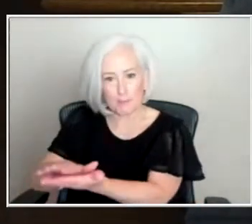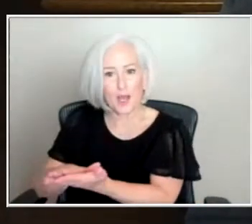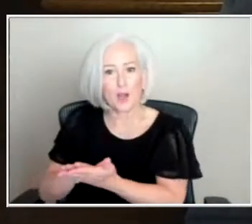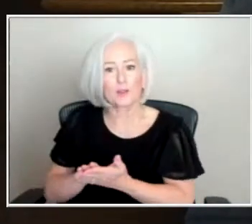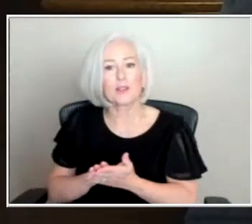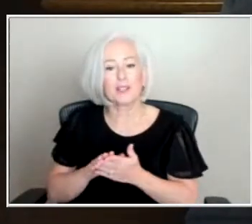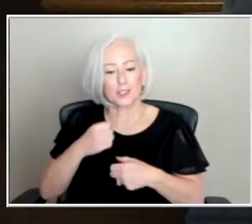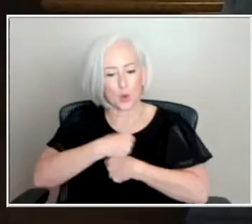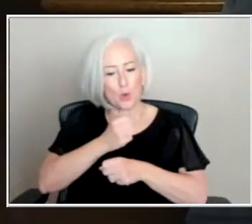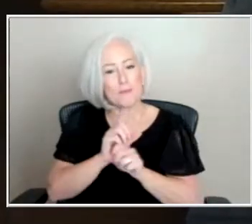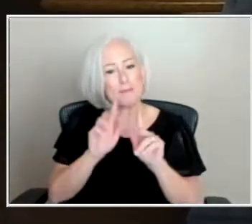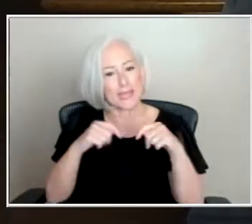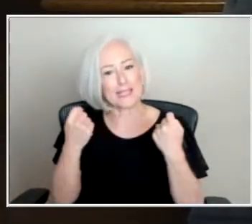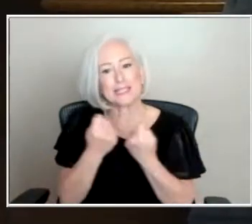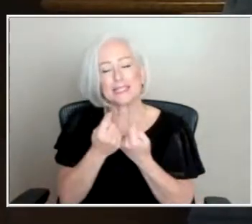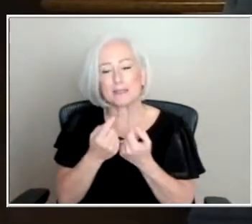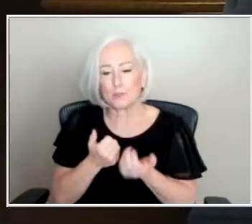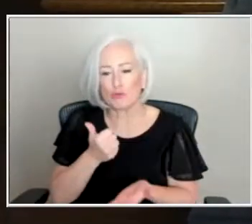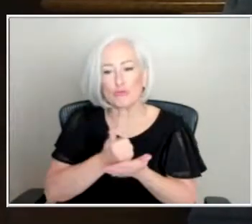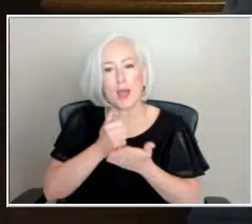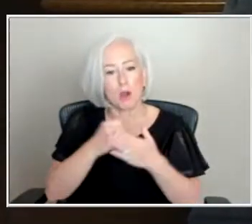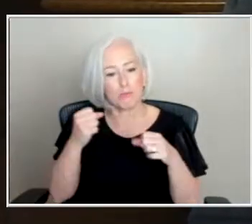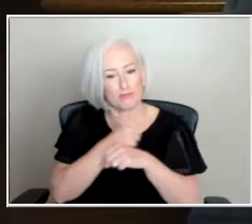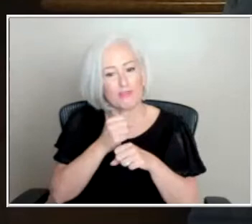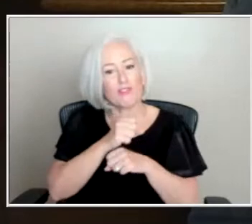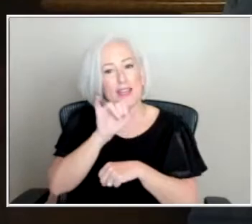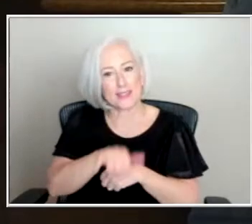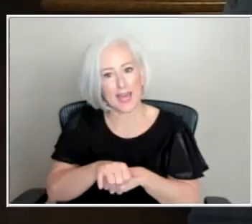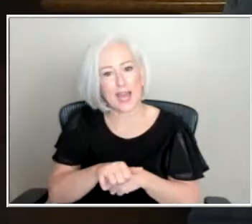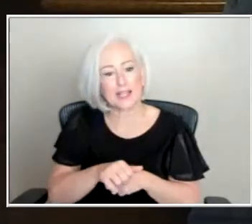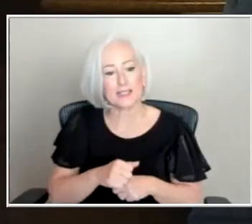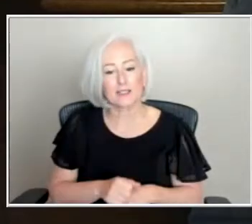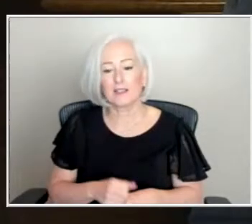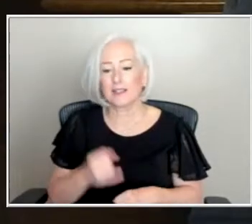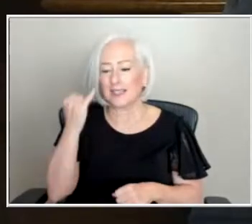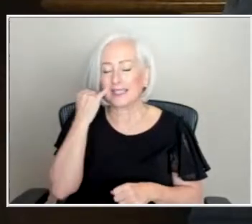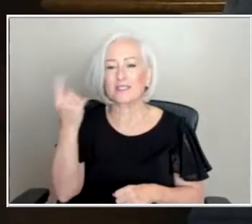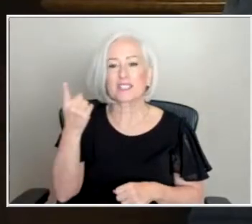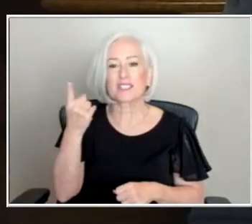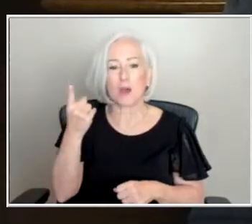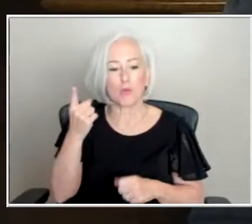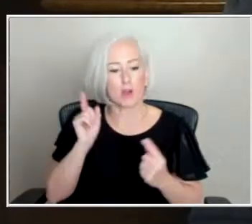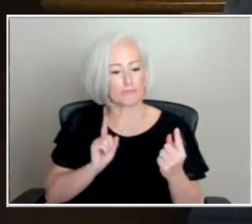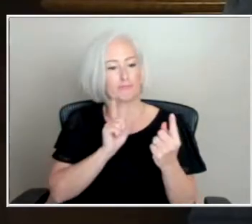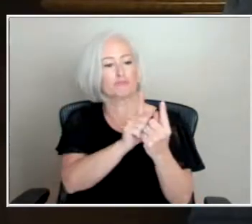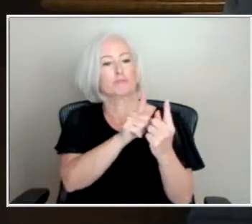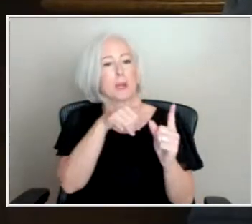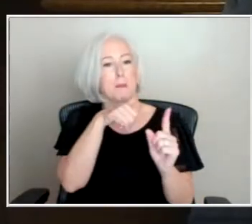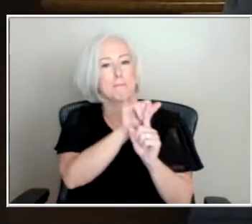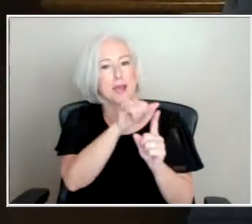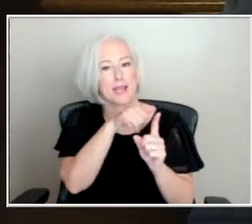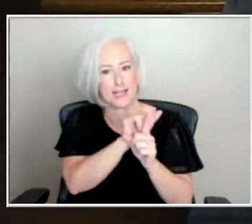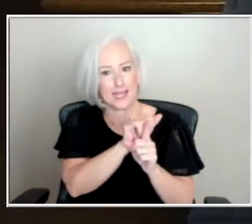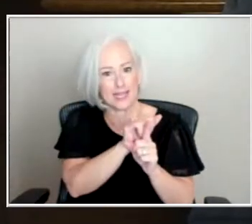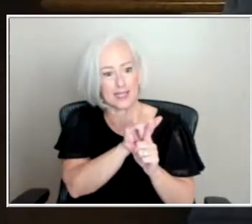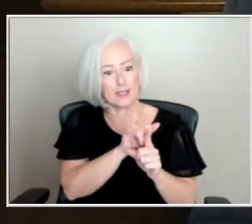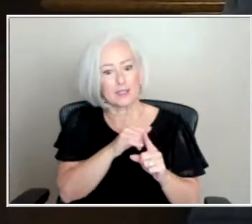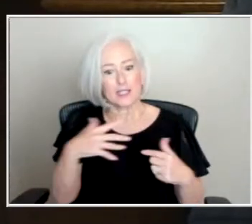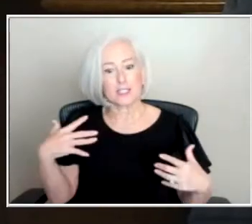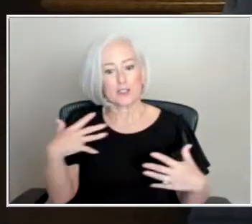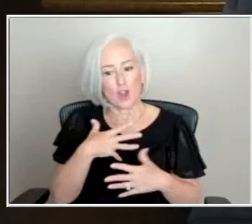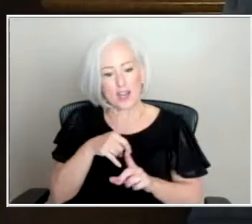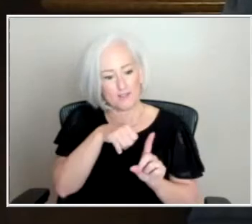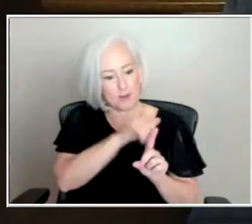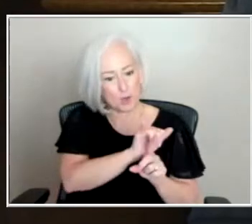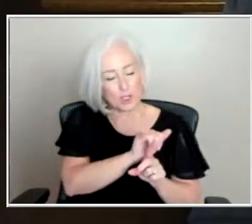and fight this because, if you take a look at someone standing up against a bully, there's nothing bigger than death as a bully. And to stand there